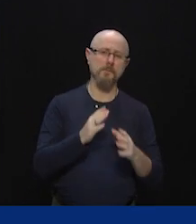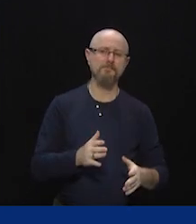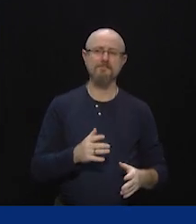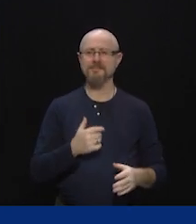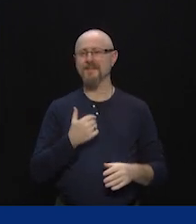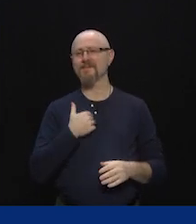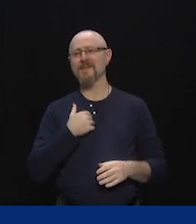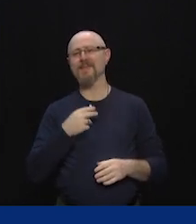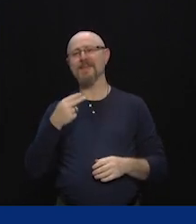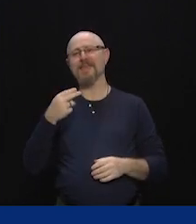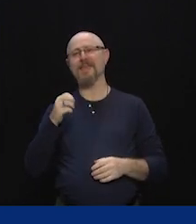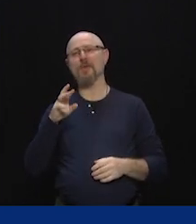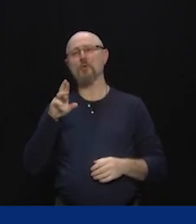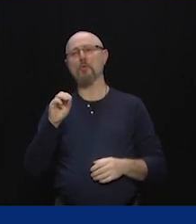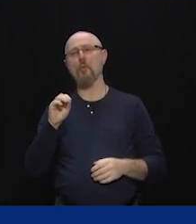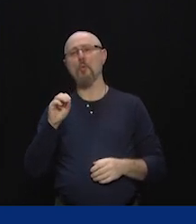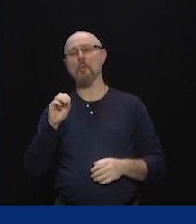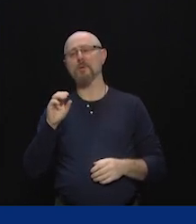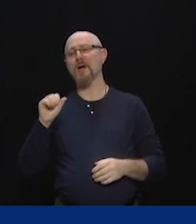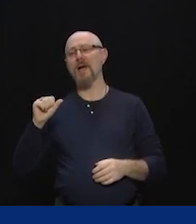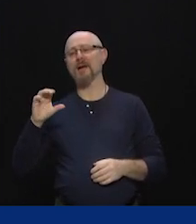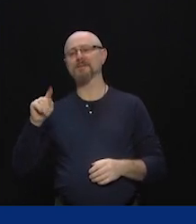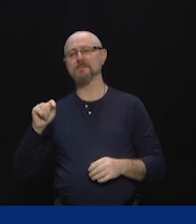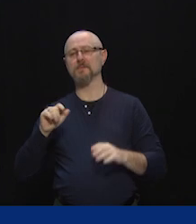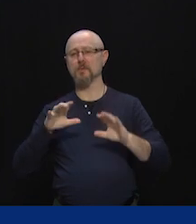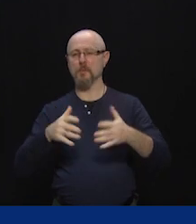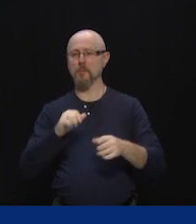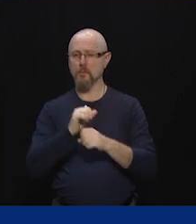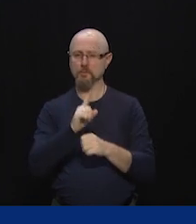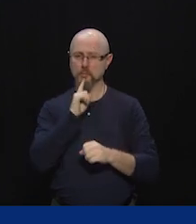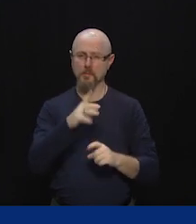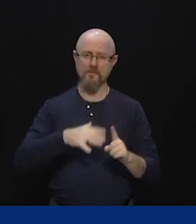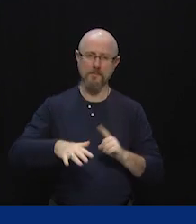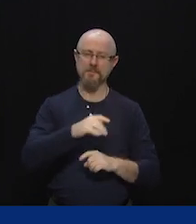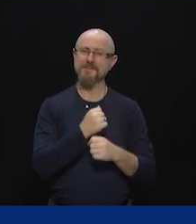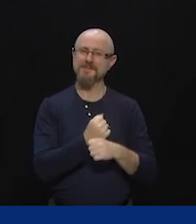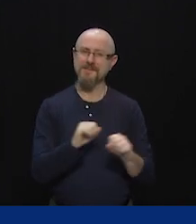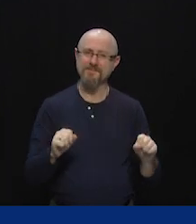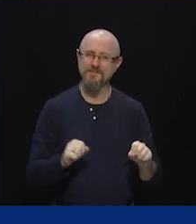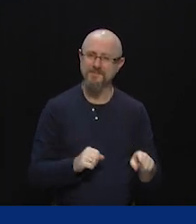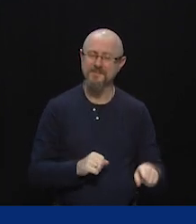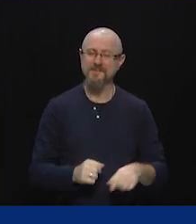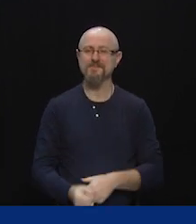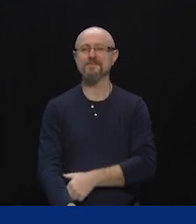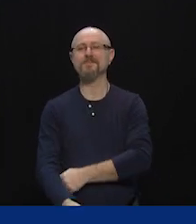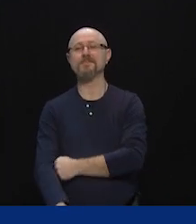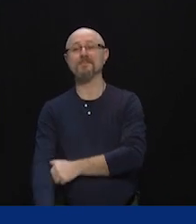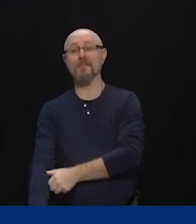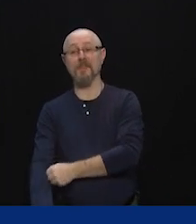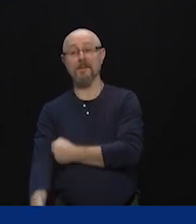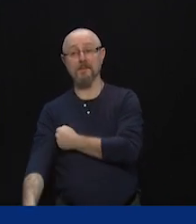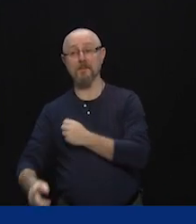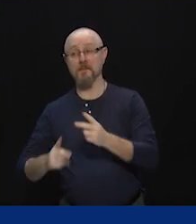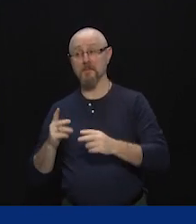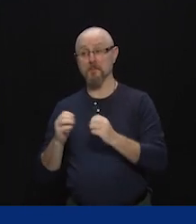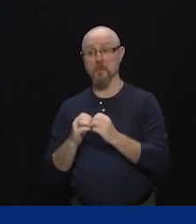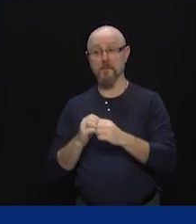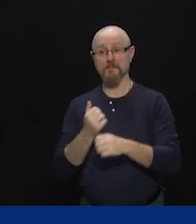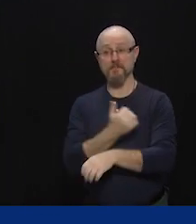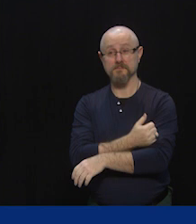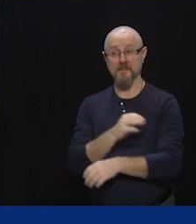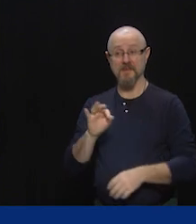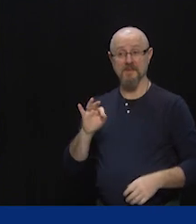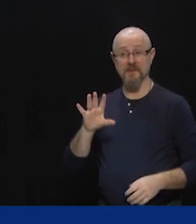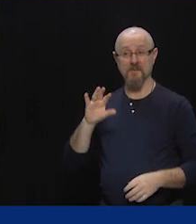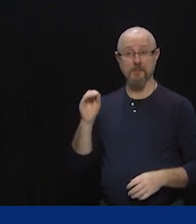to make sure that workplaces are safe for people to return to. And with the high rate of vaccination, again, 95% of adults